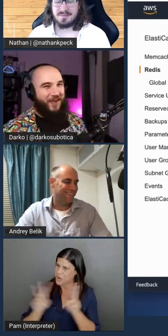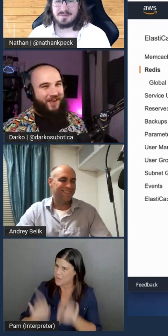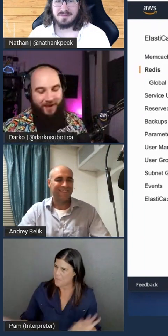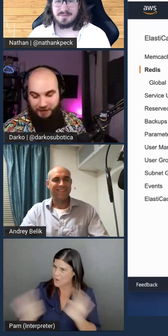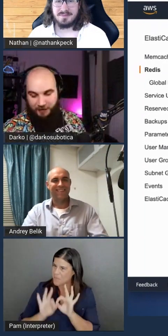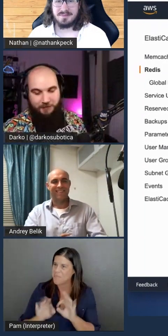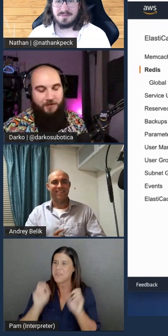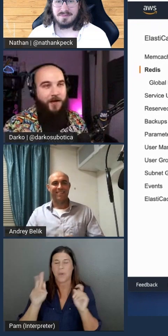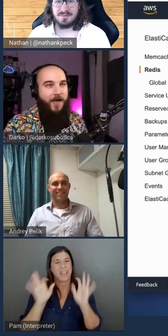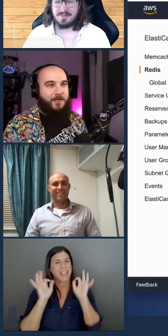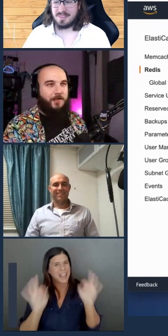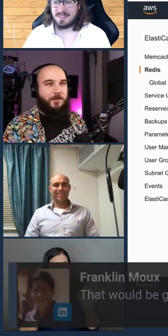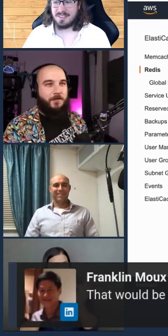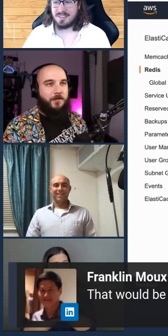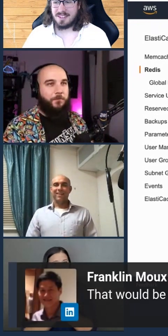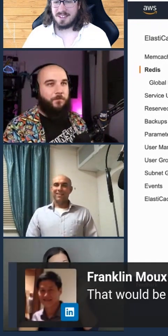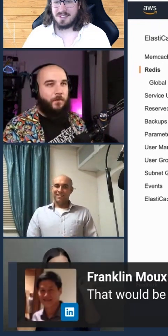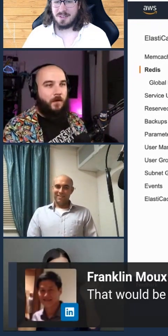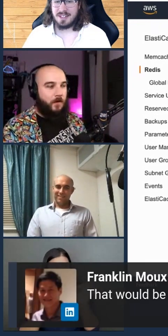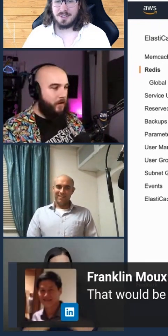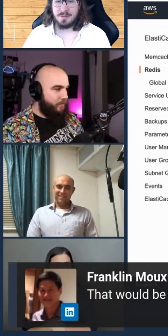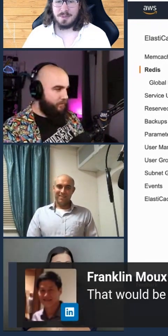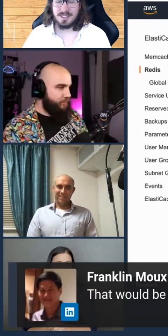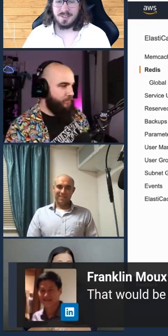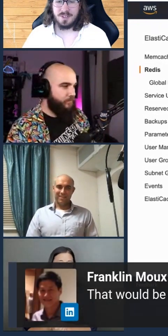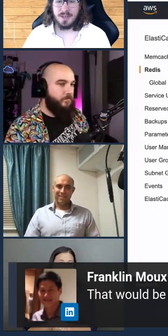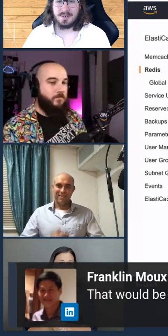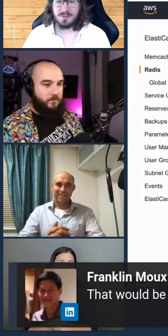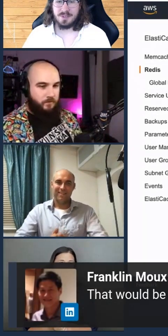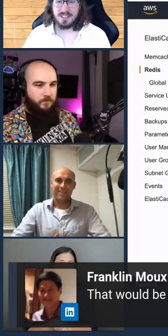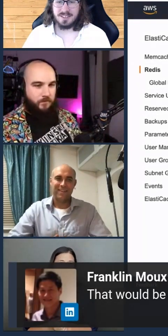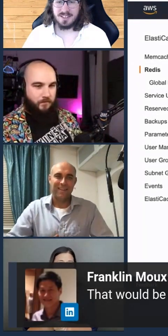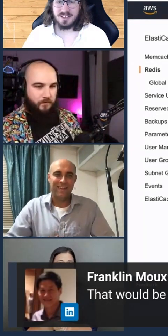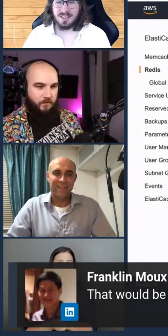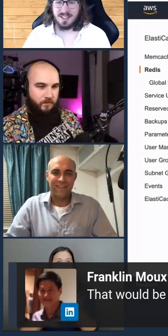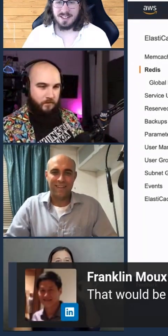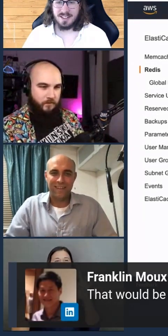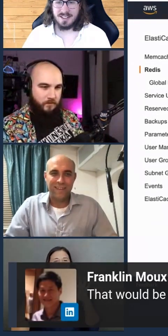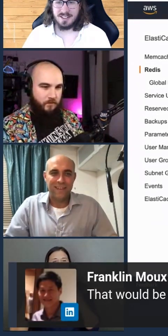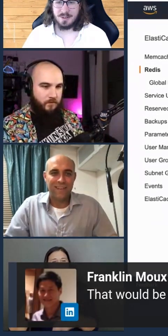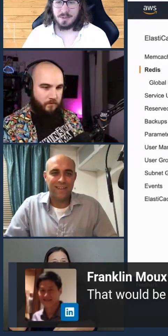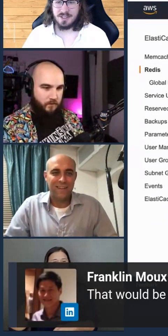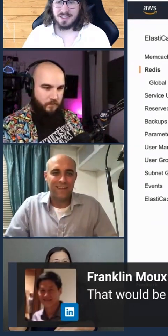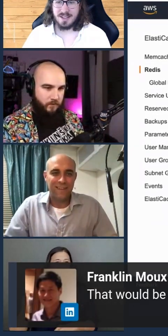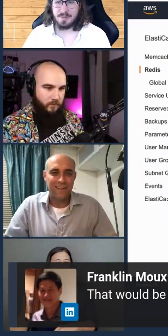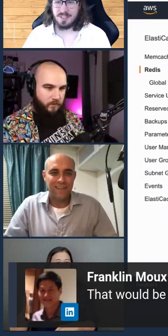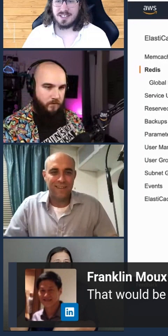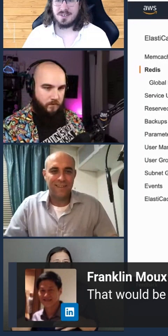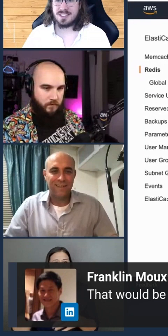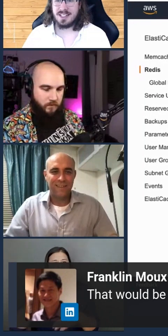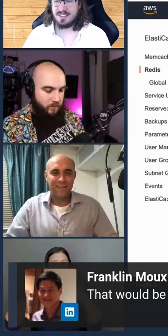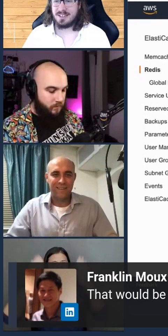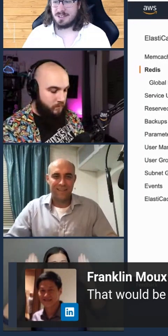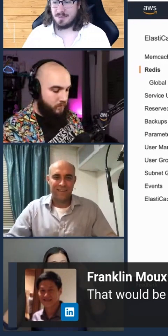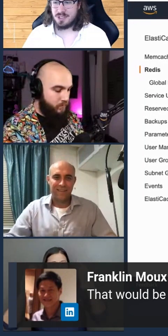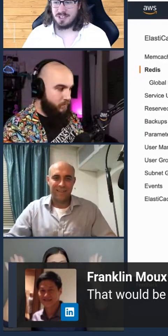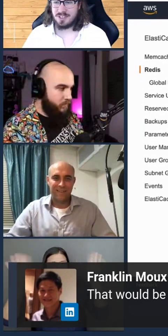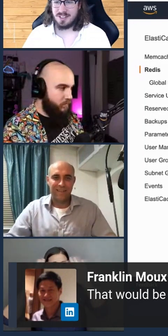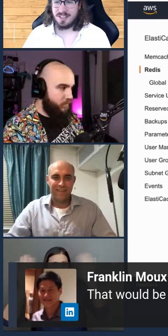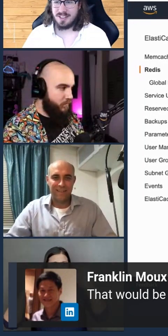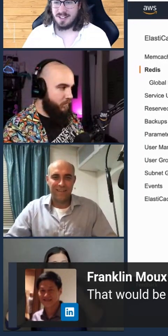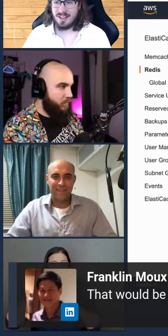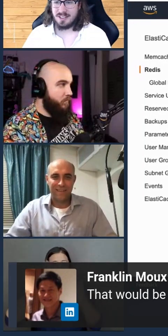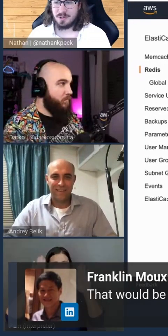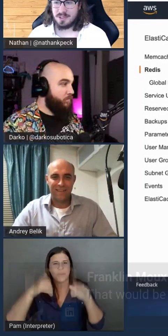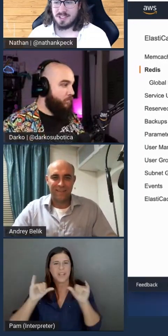Okay, excellent. We have a little piece of feedback from Franklin that it would be great to add predictive scaling using machine learning